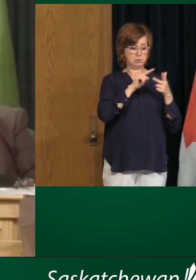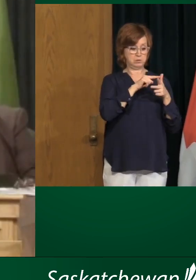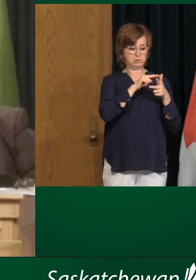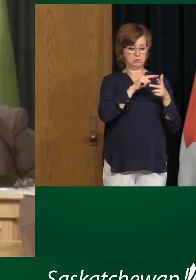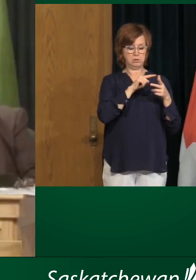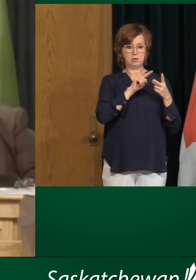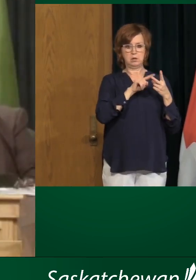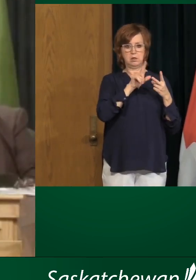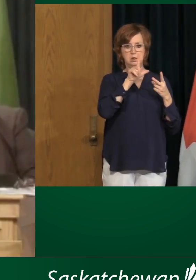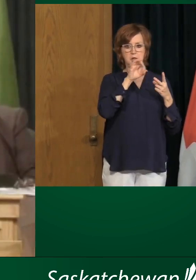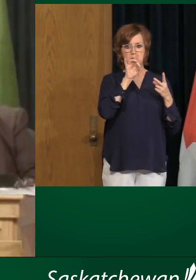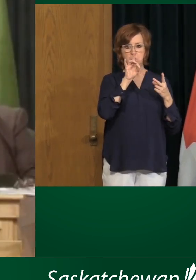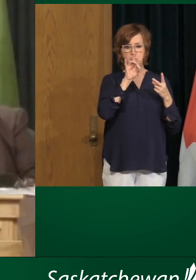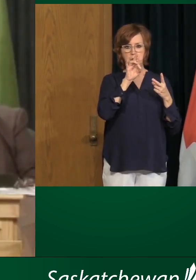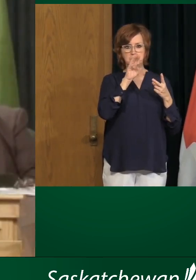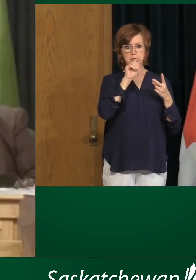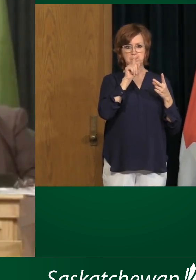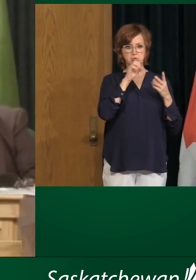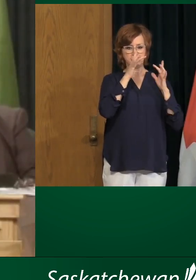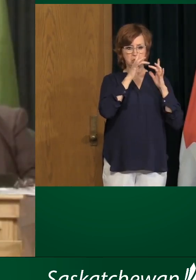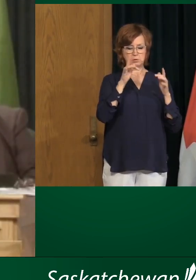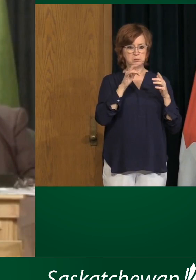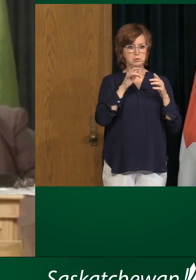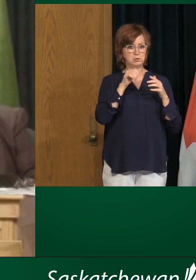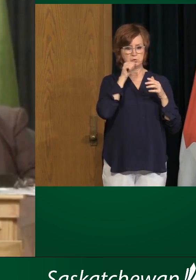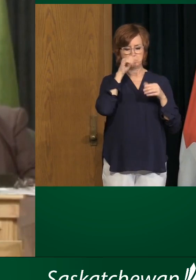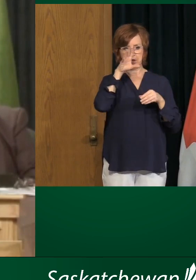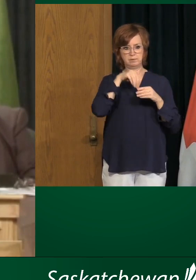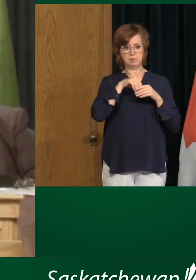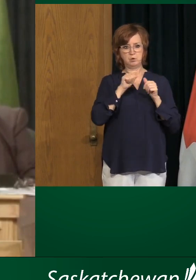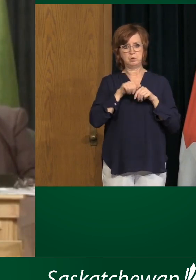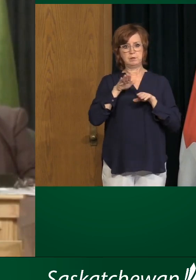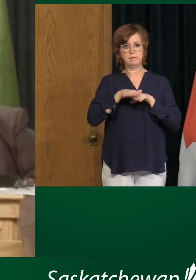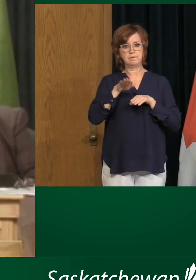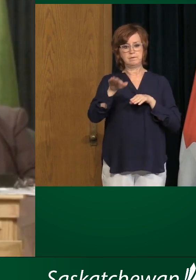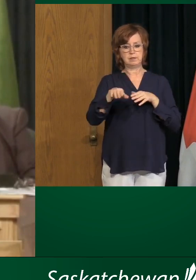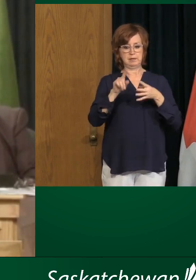from Phase 1 due to their current outbreak situations?